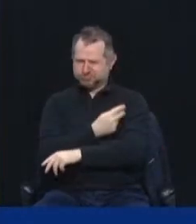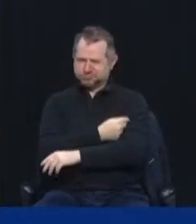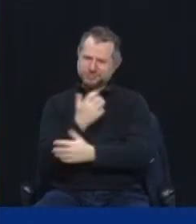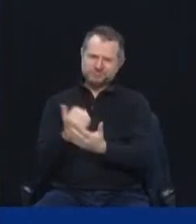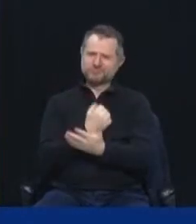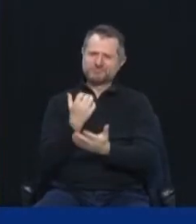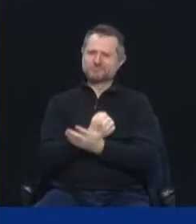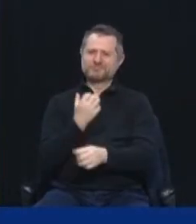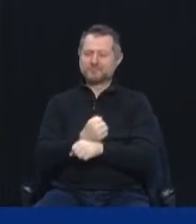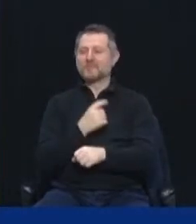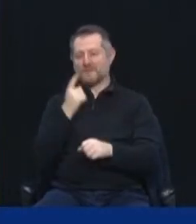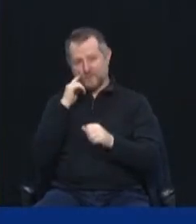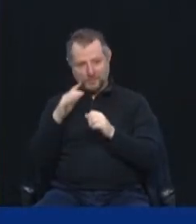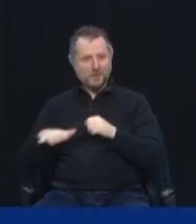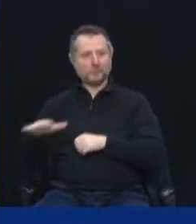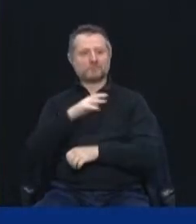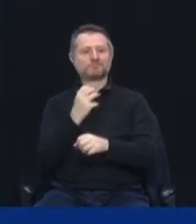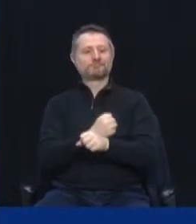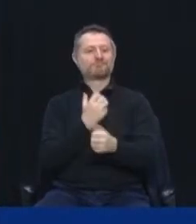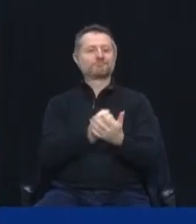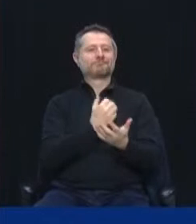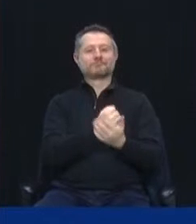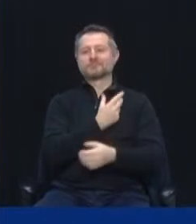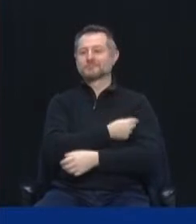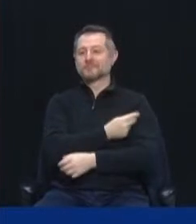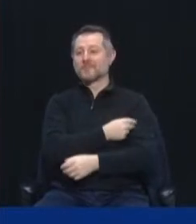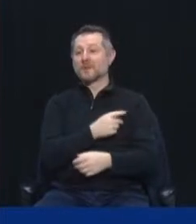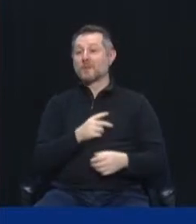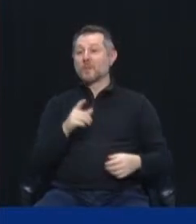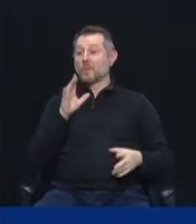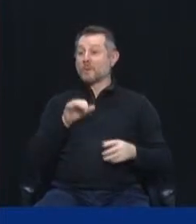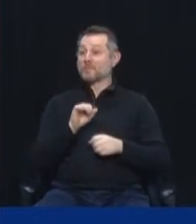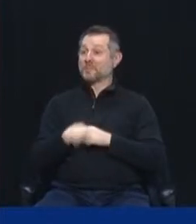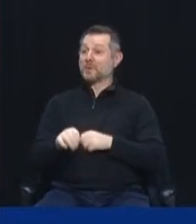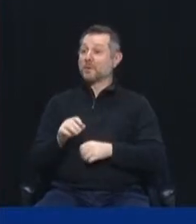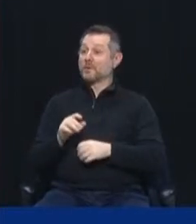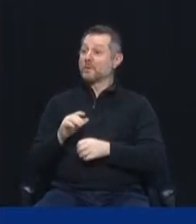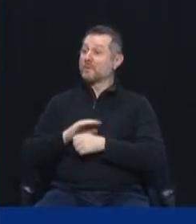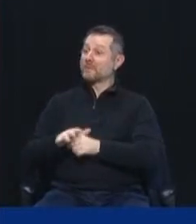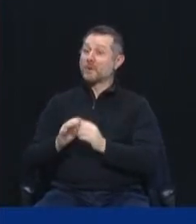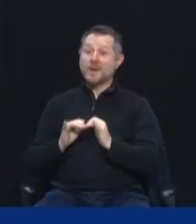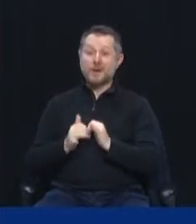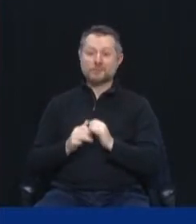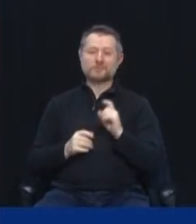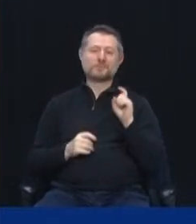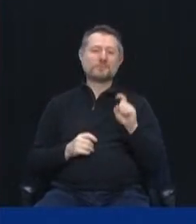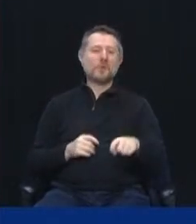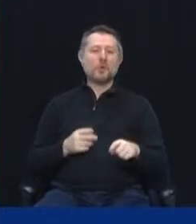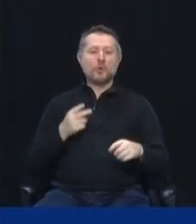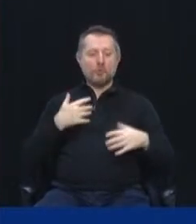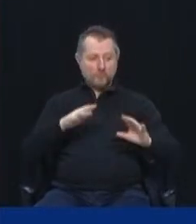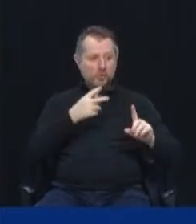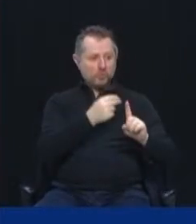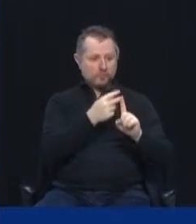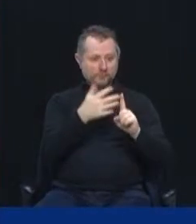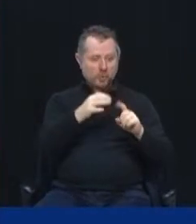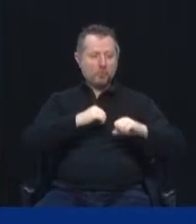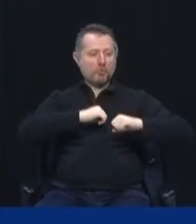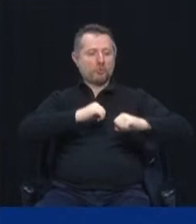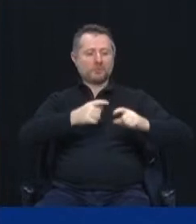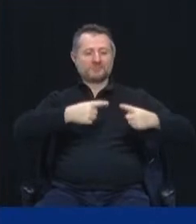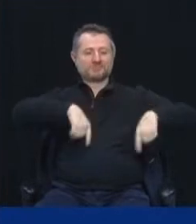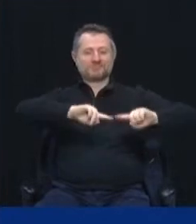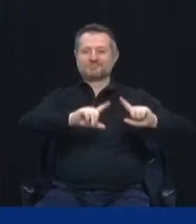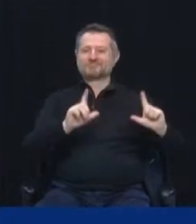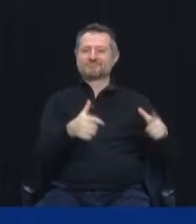everyone. When do we beat COVID? When we hit herd immunity. That's when we beat COVID.